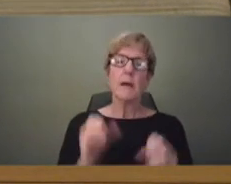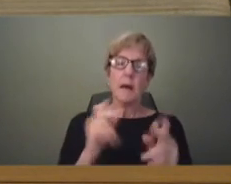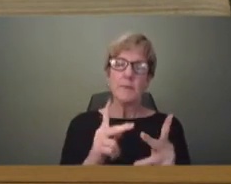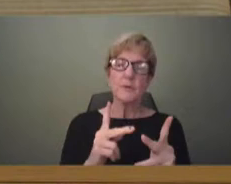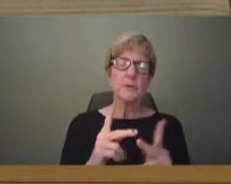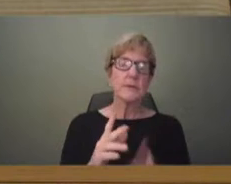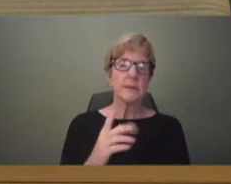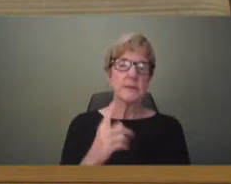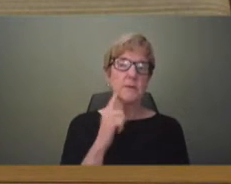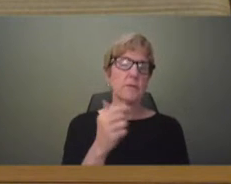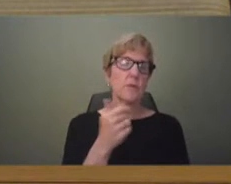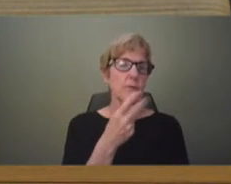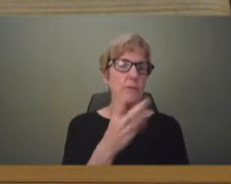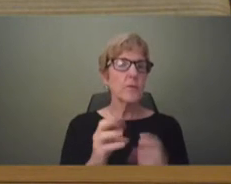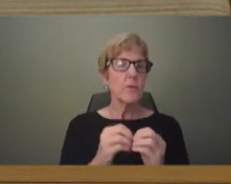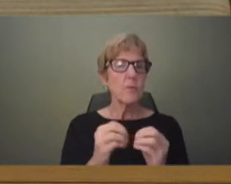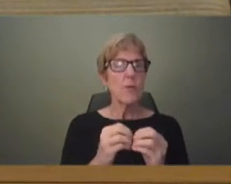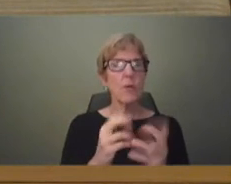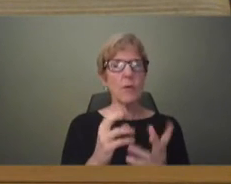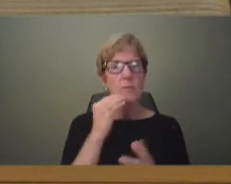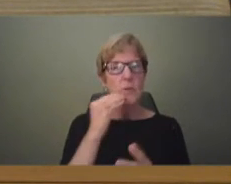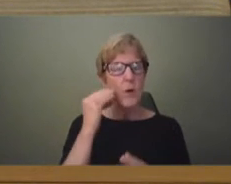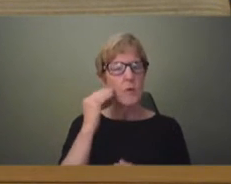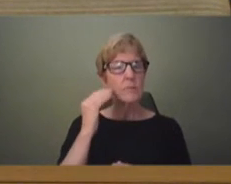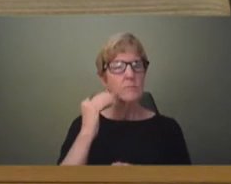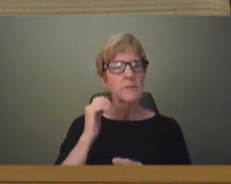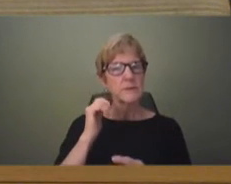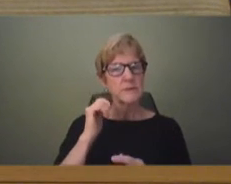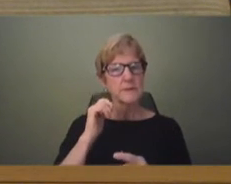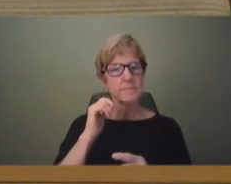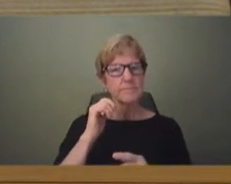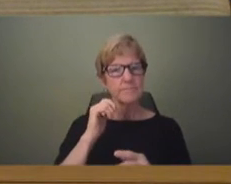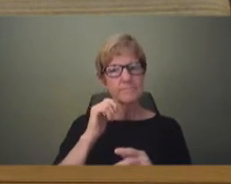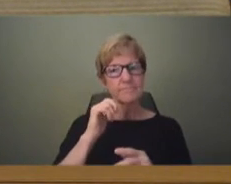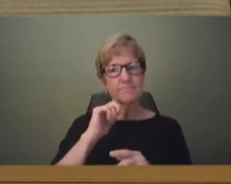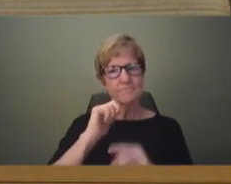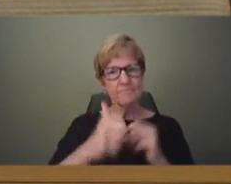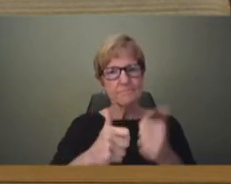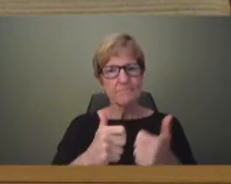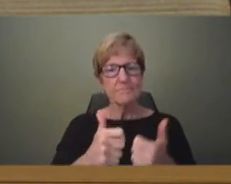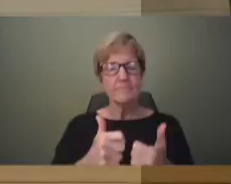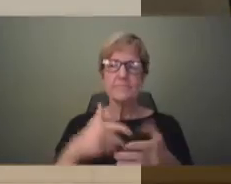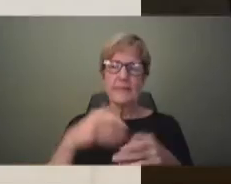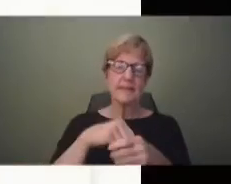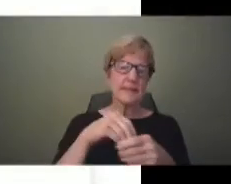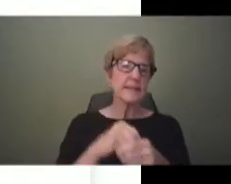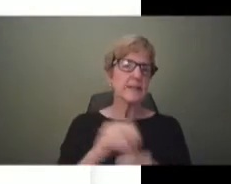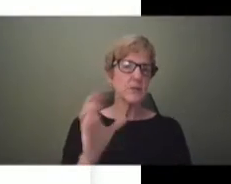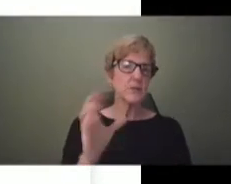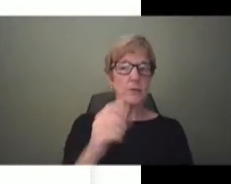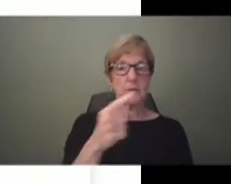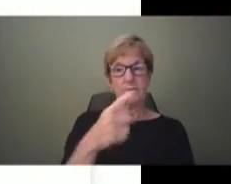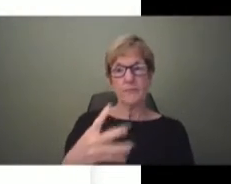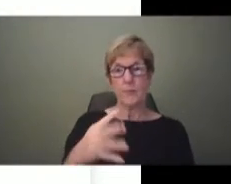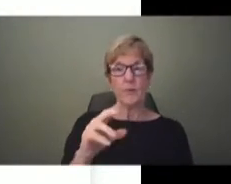uh a few more uh residential units to the city of Charlotte this is within the city of Charlotte and it's a quarter